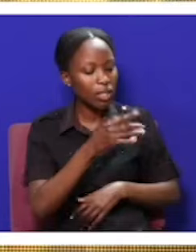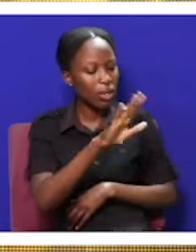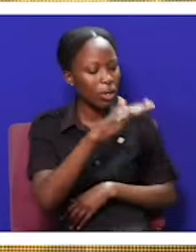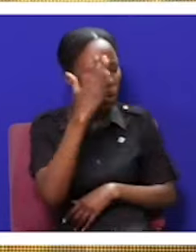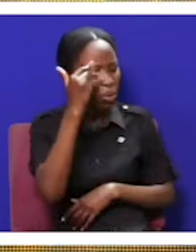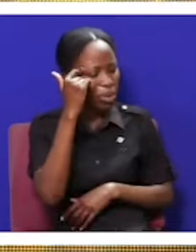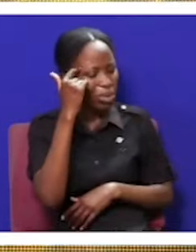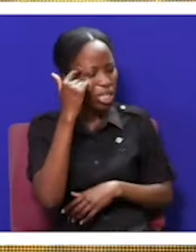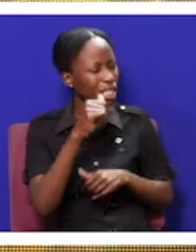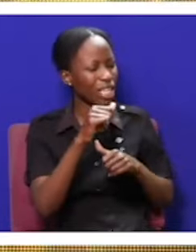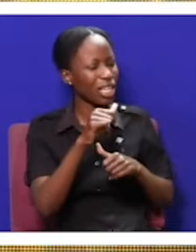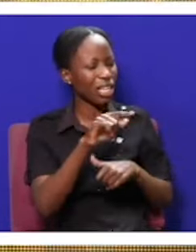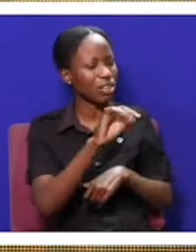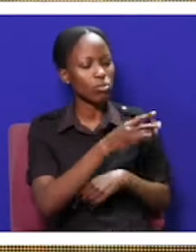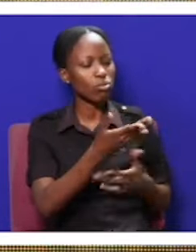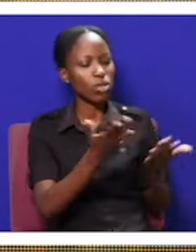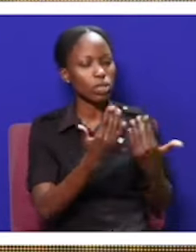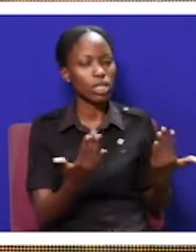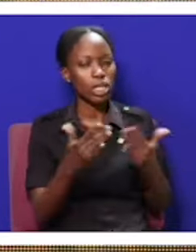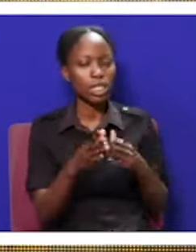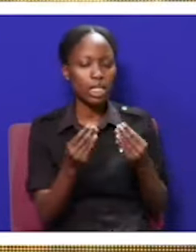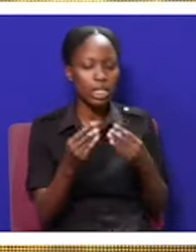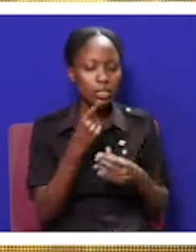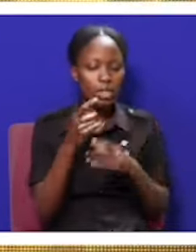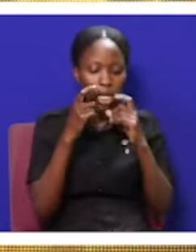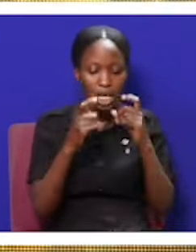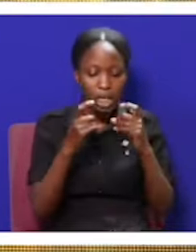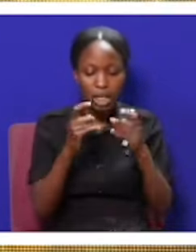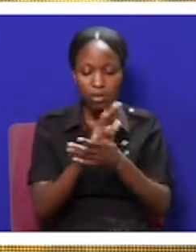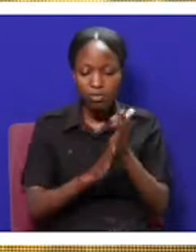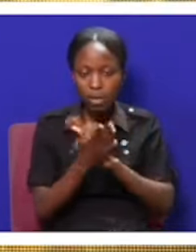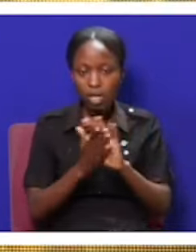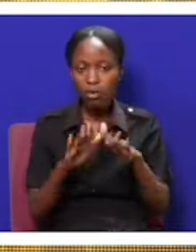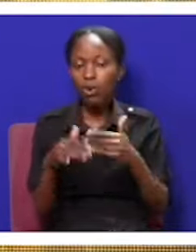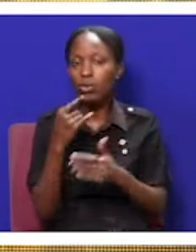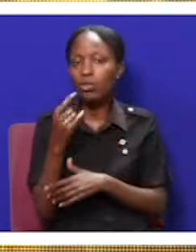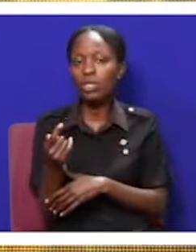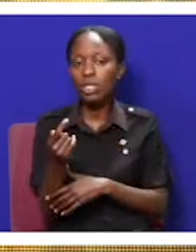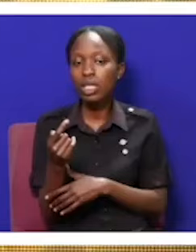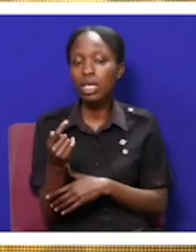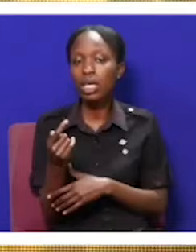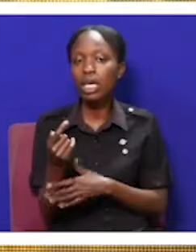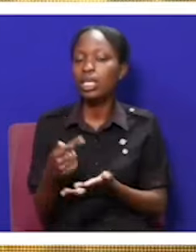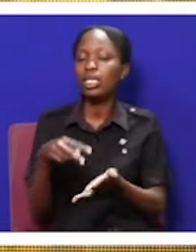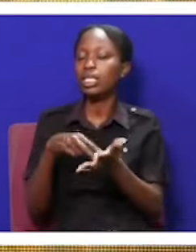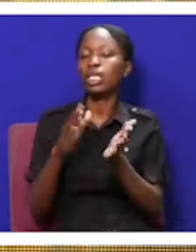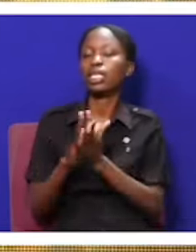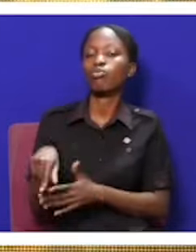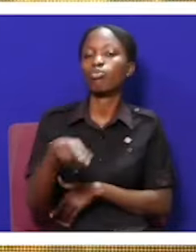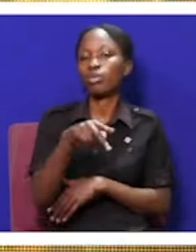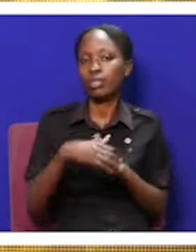think such things? Is it easy to say your sins are forgiven you, or to say, 'Get up and